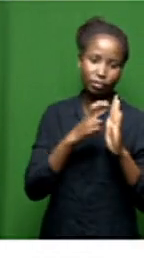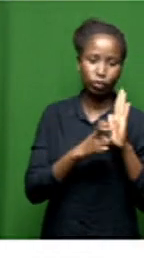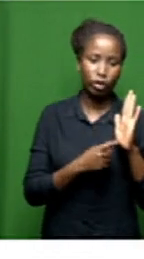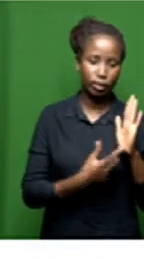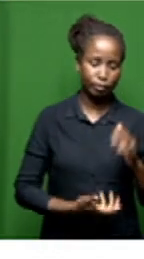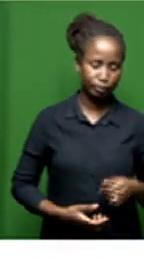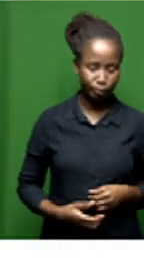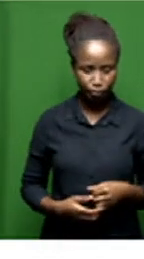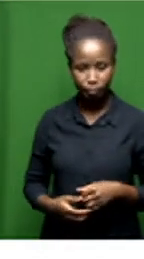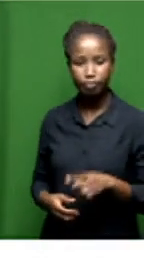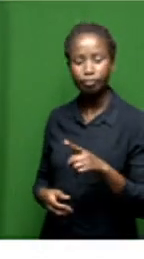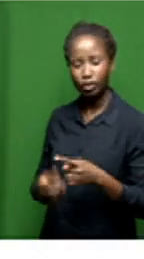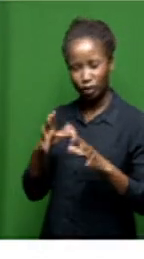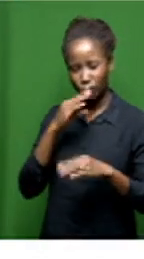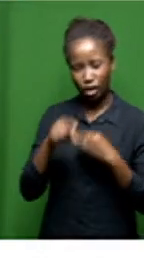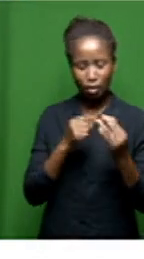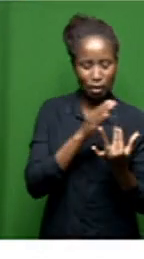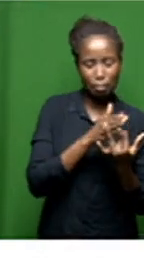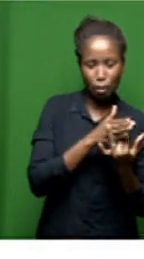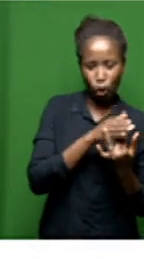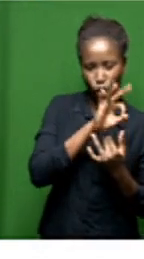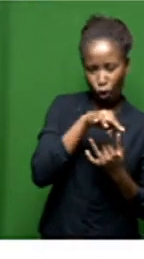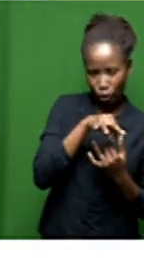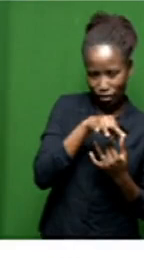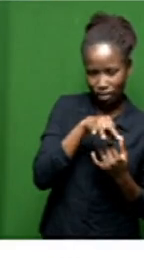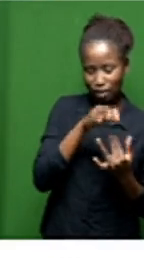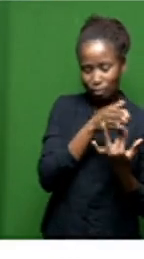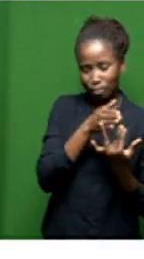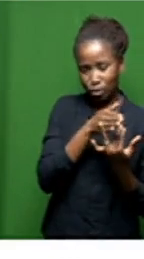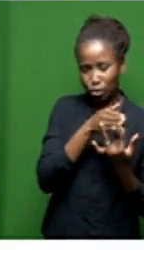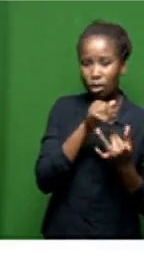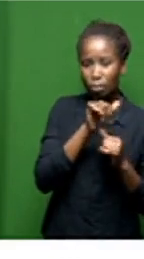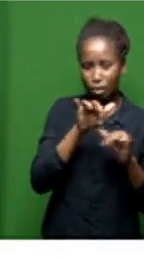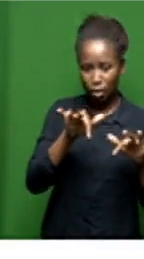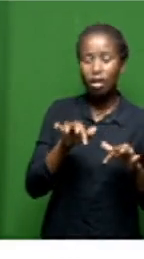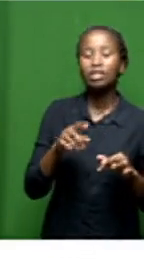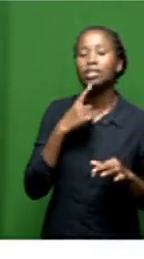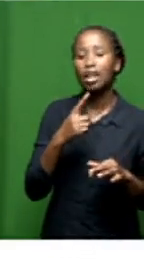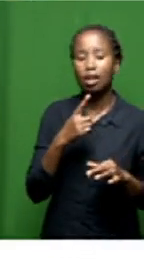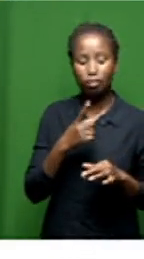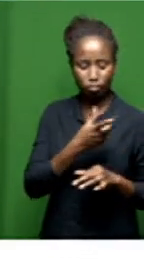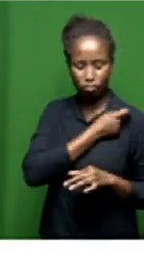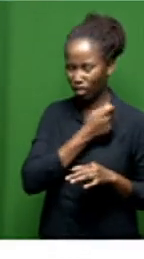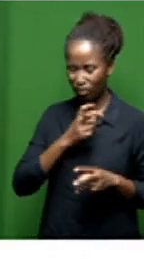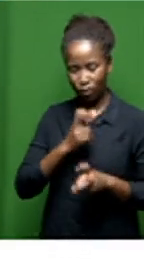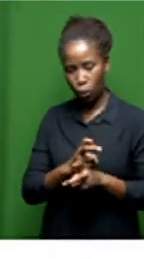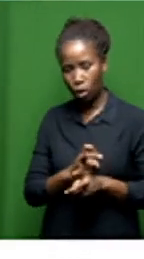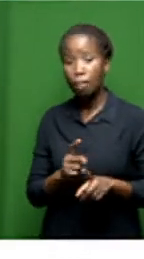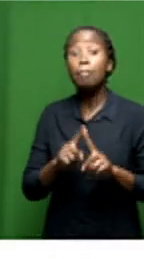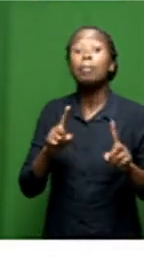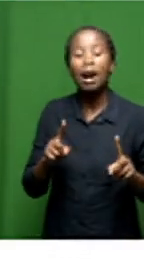to that middle third who aren't necessarily against vaccination, but they do have